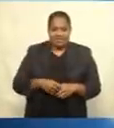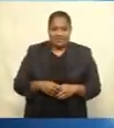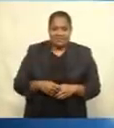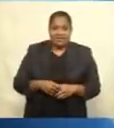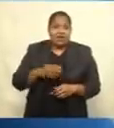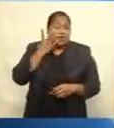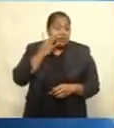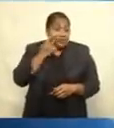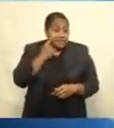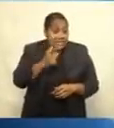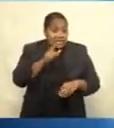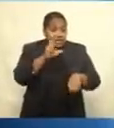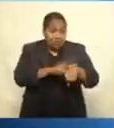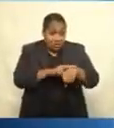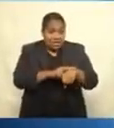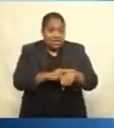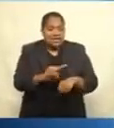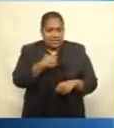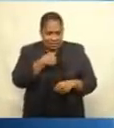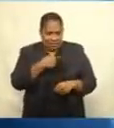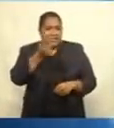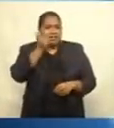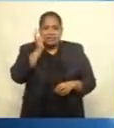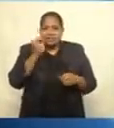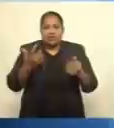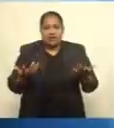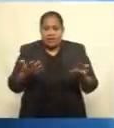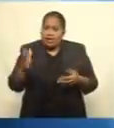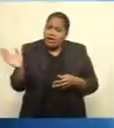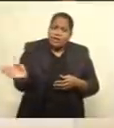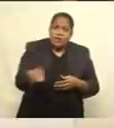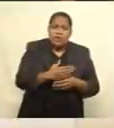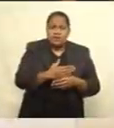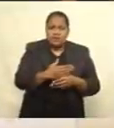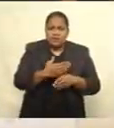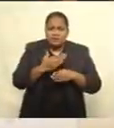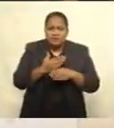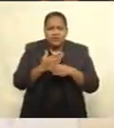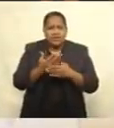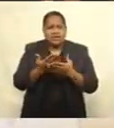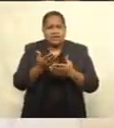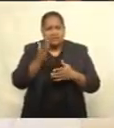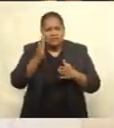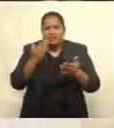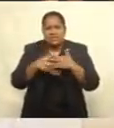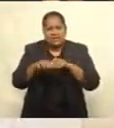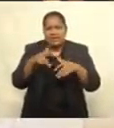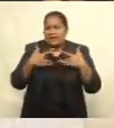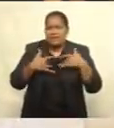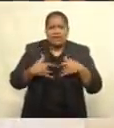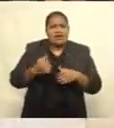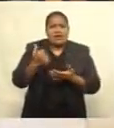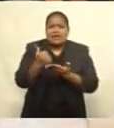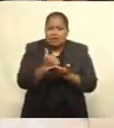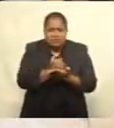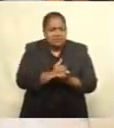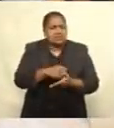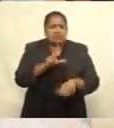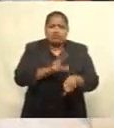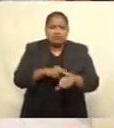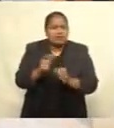see a doctor, behind that it's me, a teacher. And all the vocations in life, the accountant, the doctor, the lawyer. And